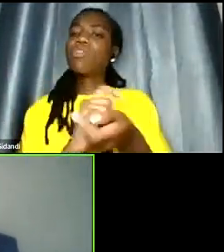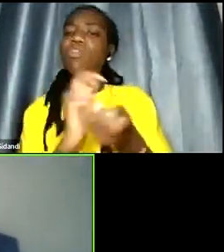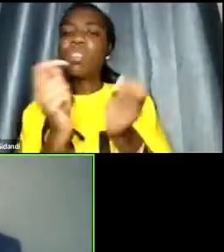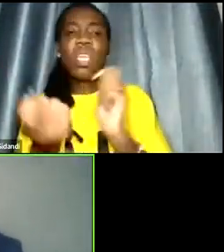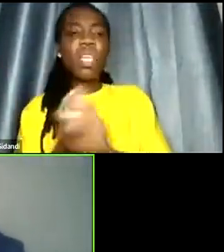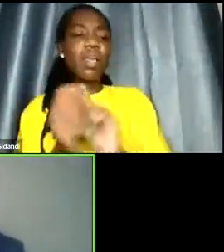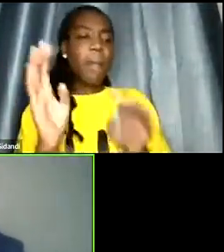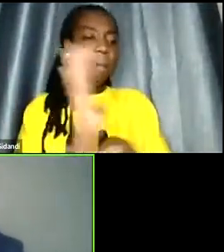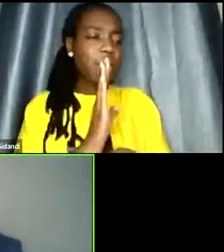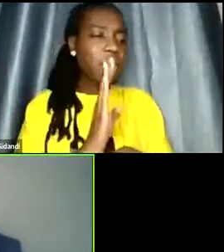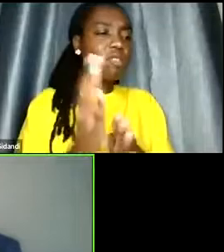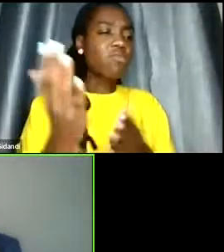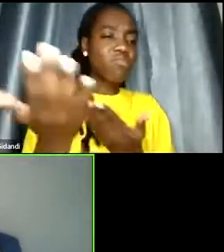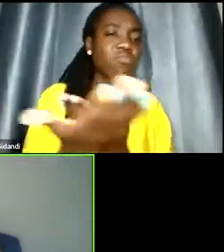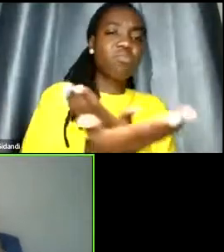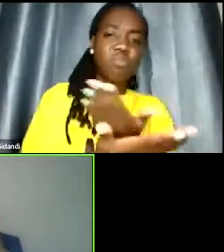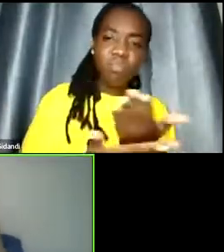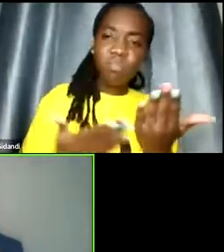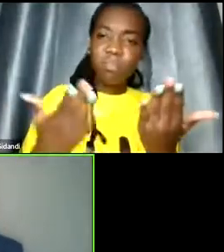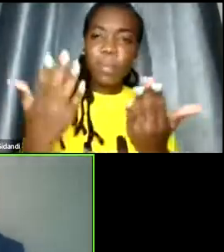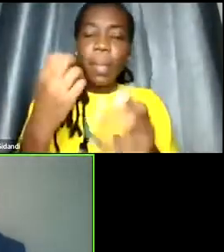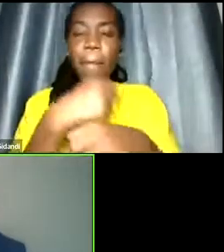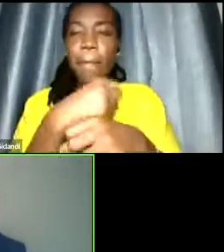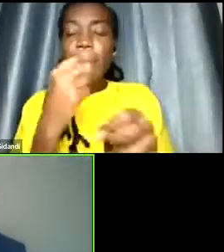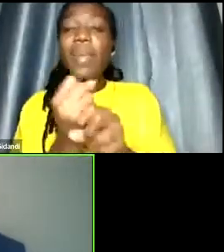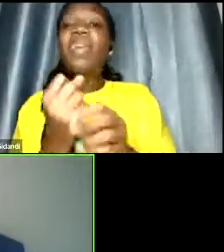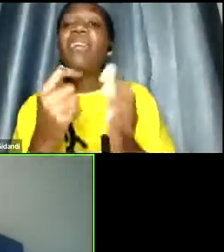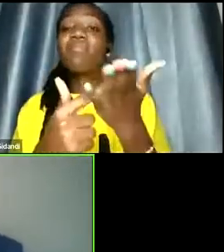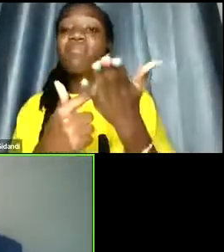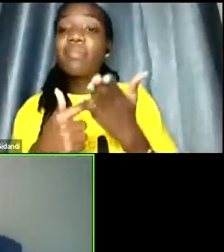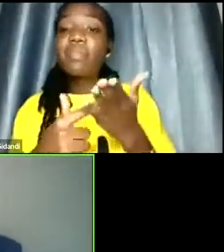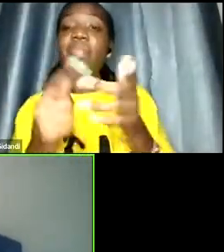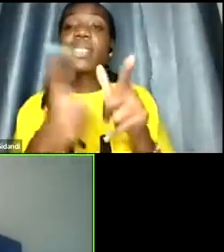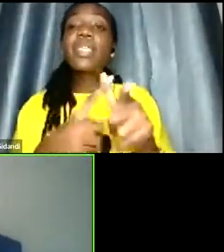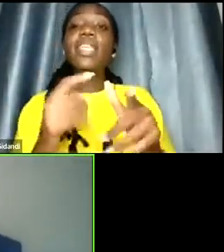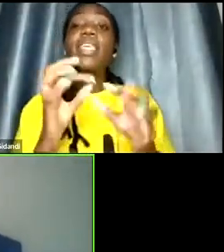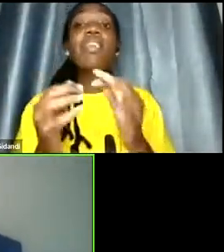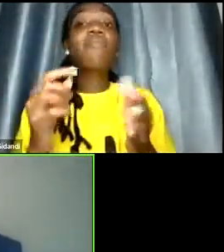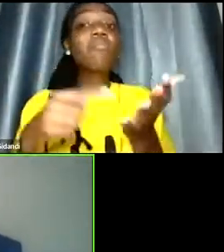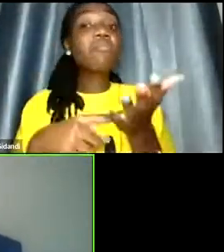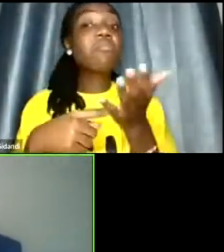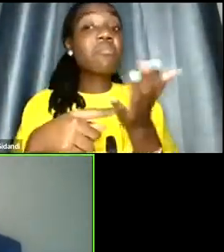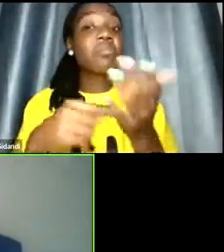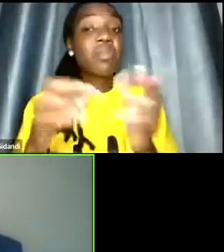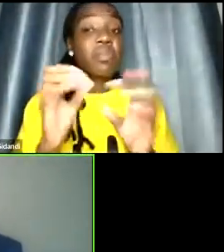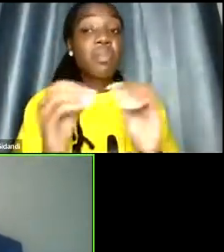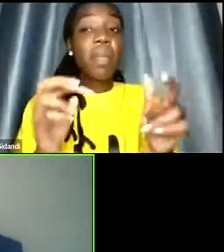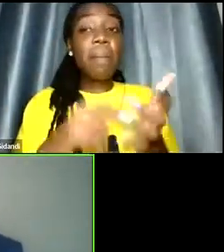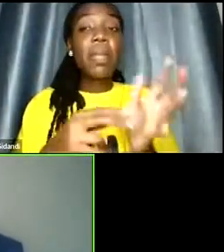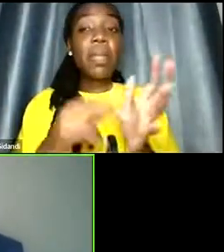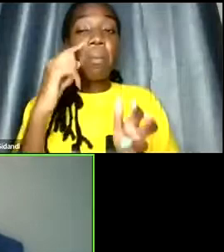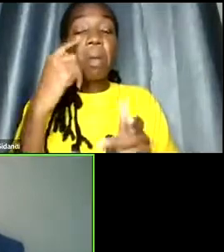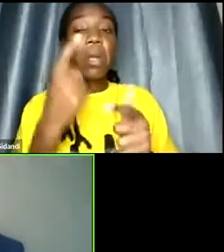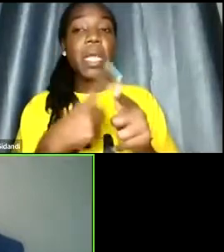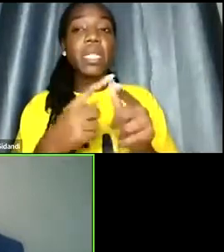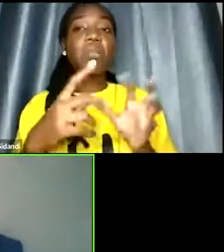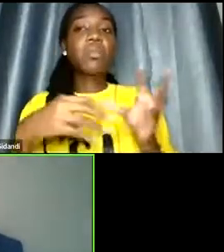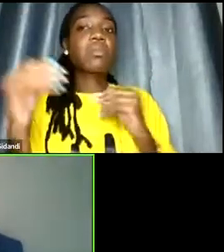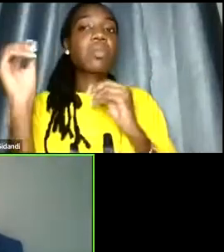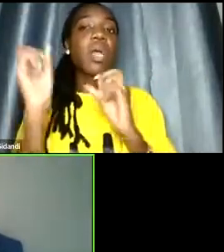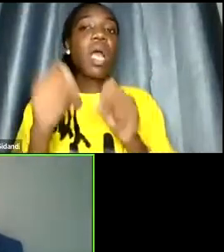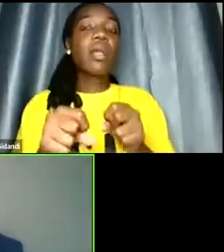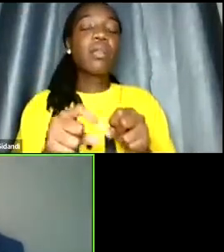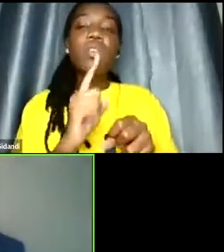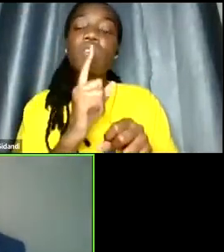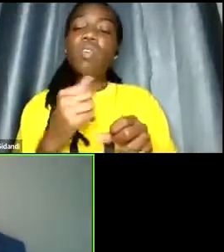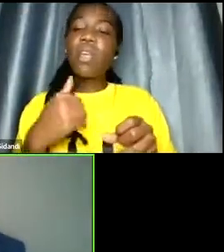If there's not enough to keep them engaged, they will definitely get bored and they'll leave. And then put them through crucible experiments, crucible